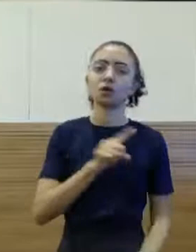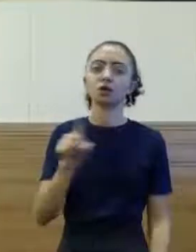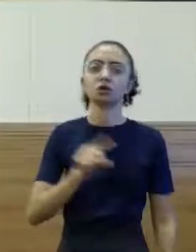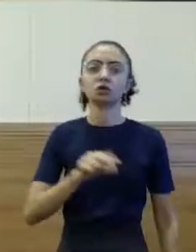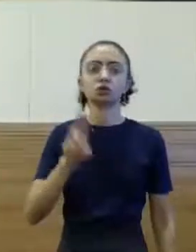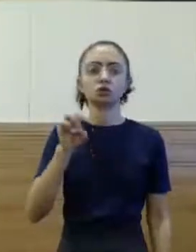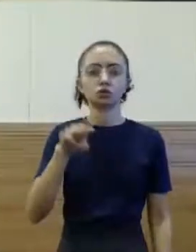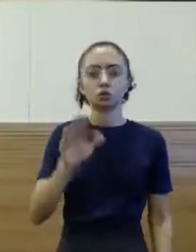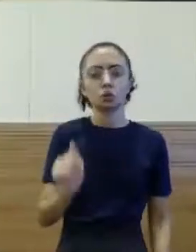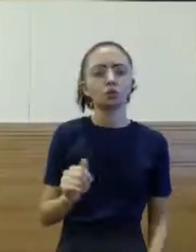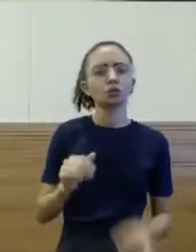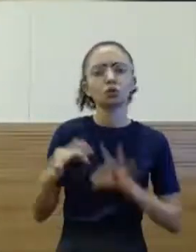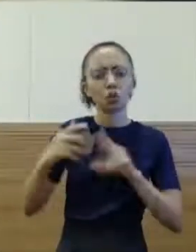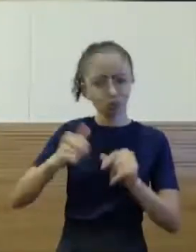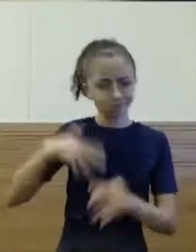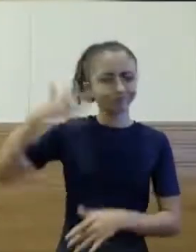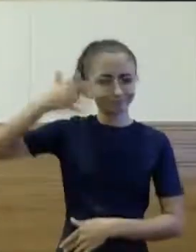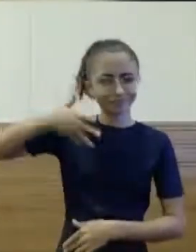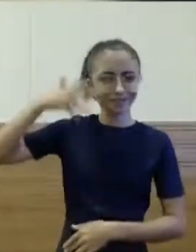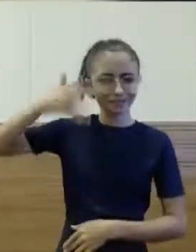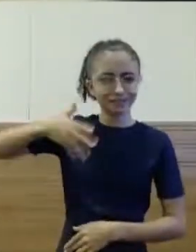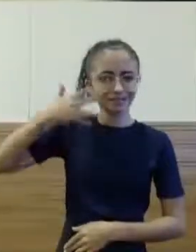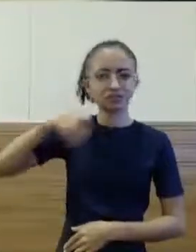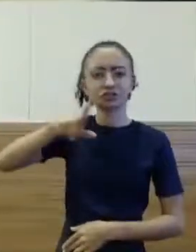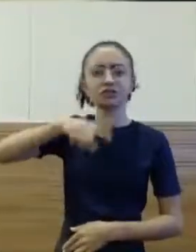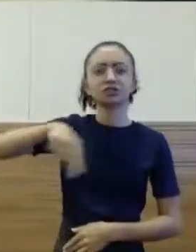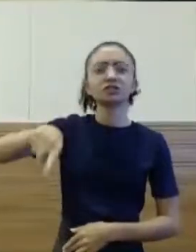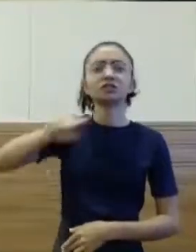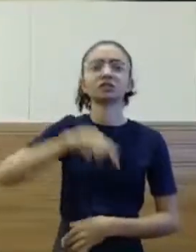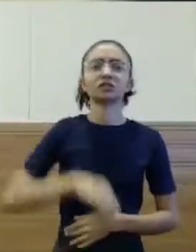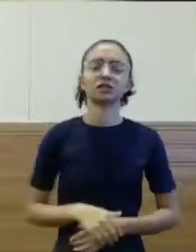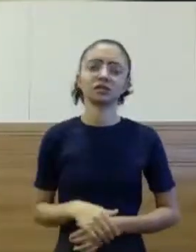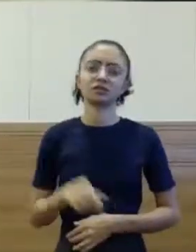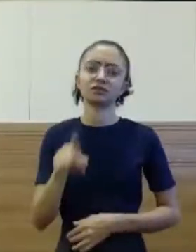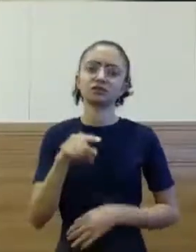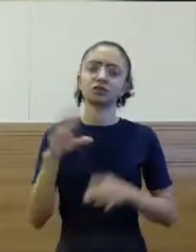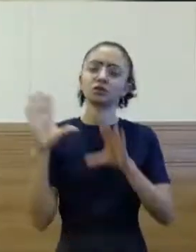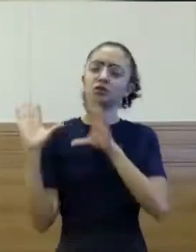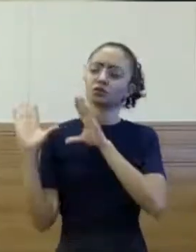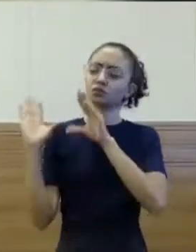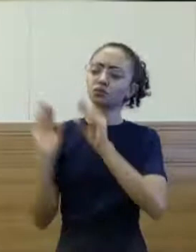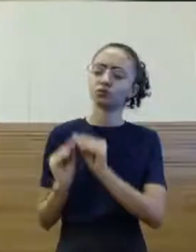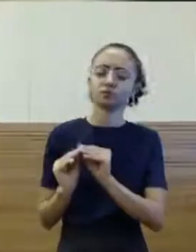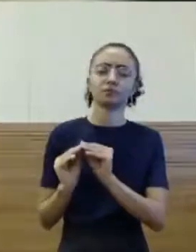Zuma, Cecilia, Gabriela, Zaira, and Jimena. Well,